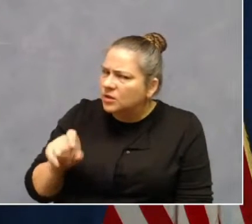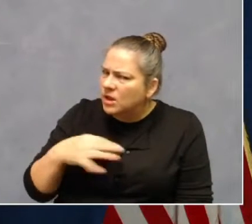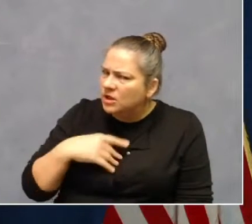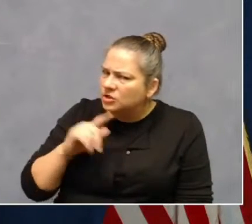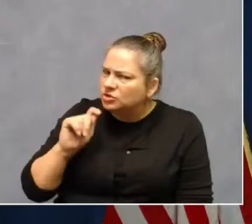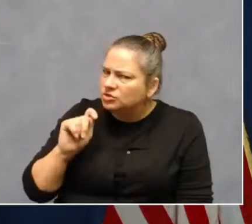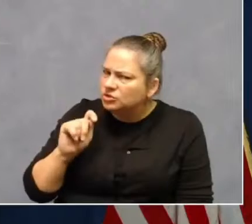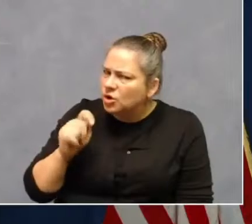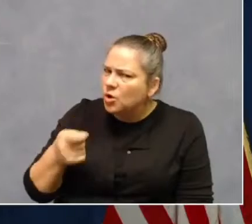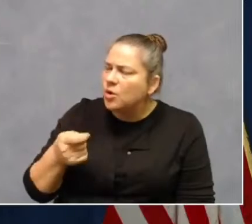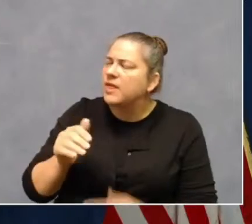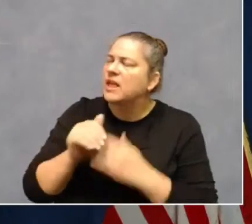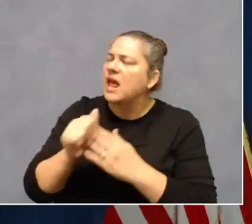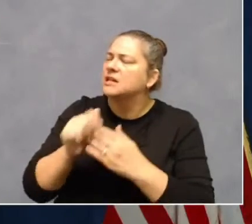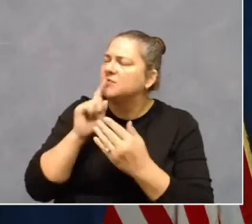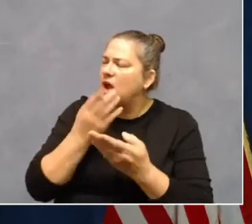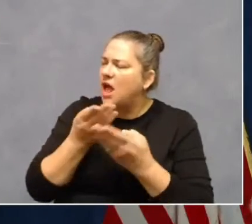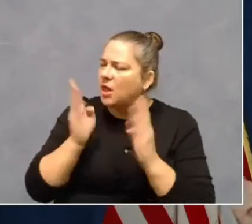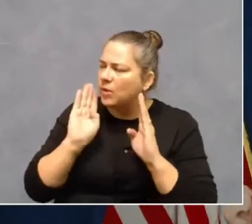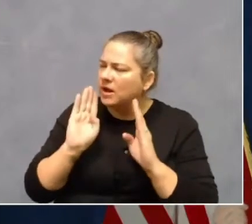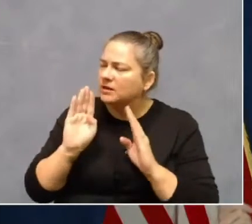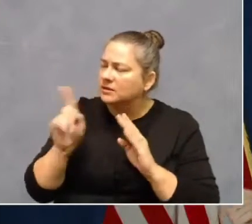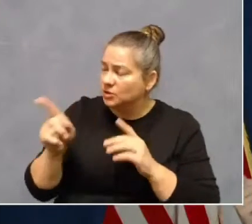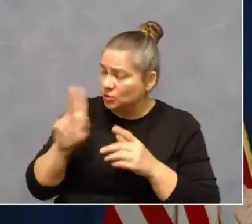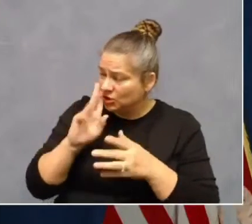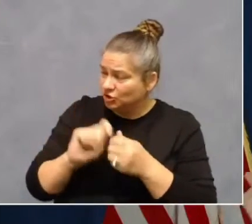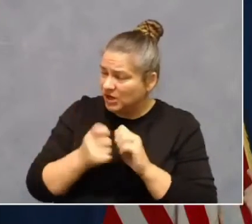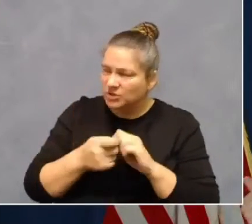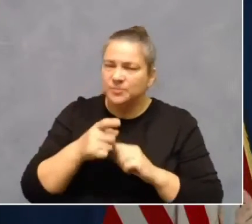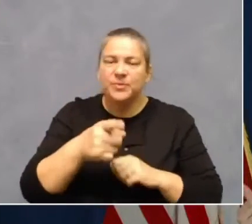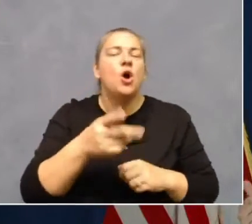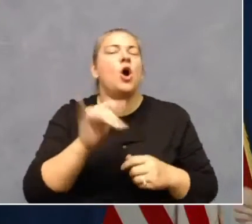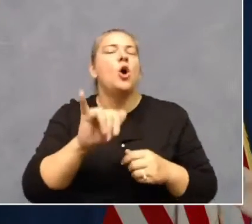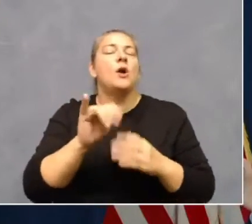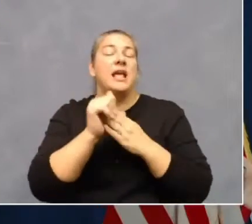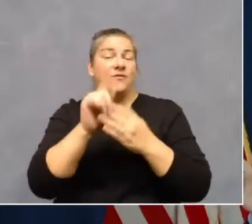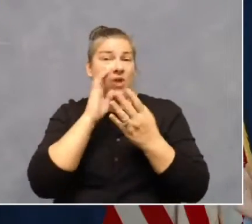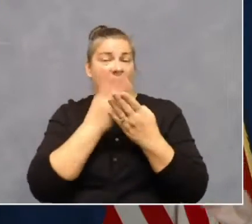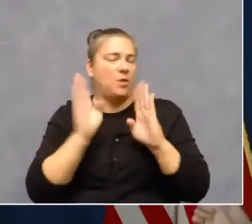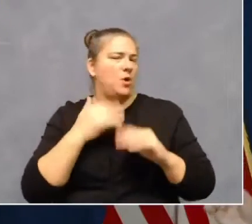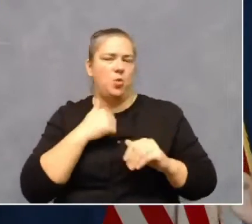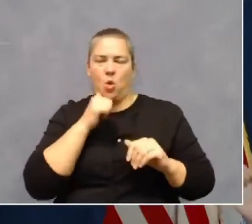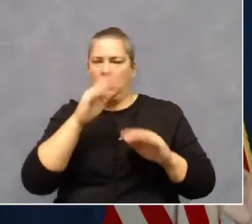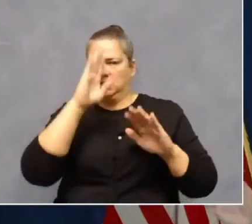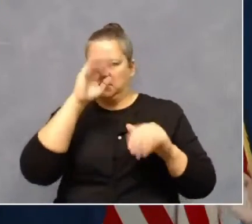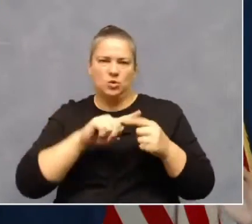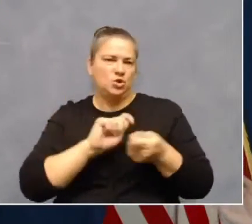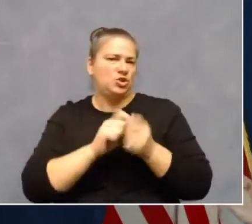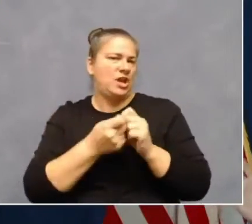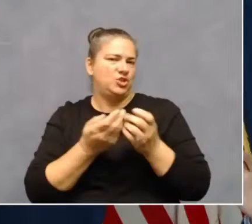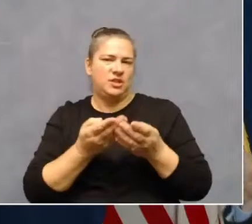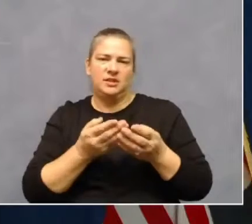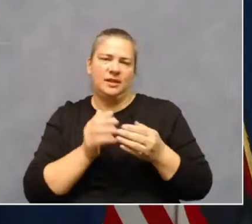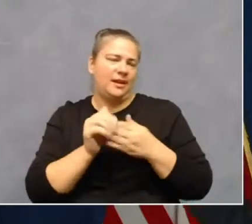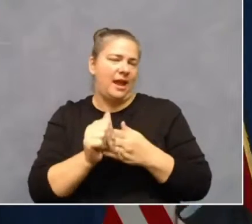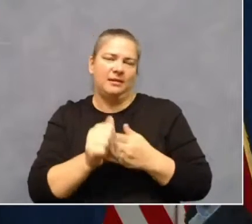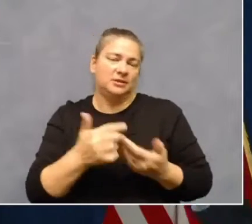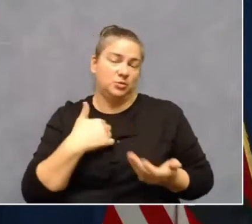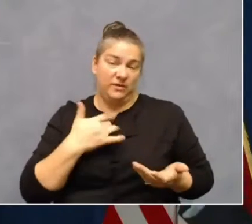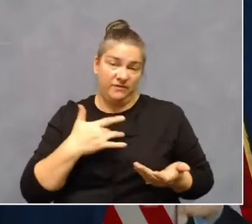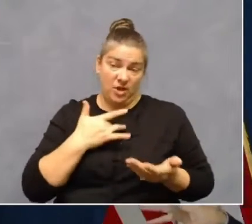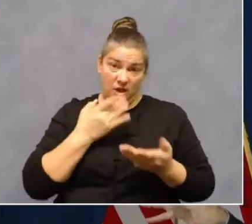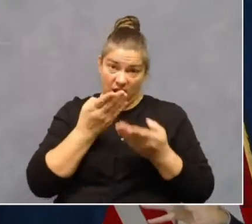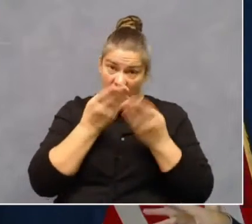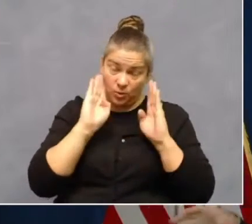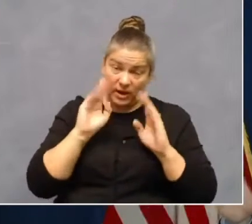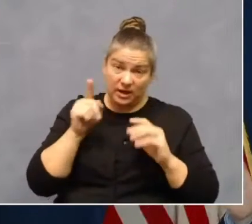guidance for Halloween. We do not anticipate changing the guidance for Halloween because we generally think it follows what we're